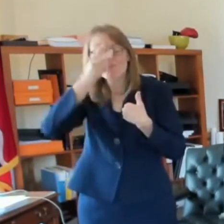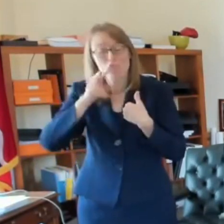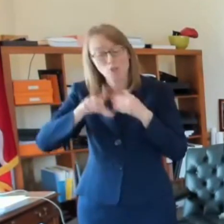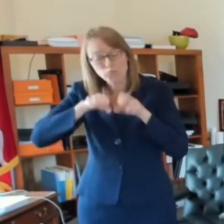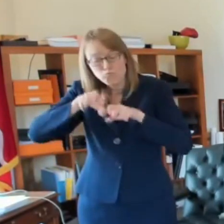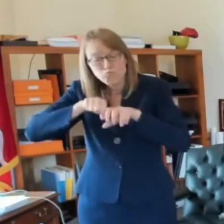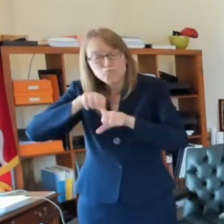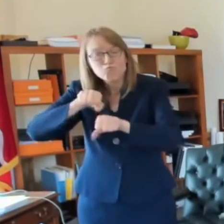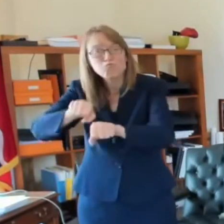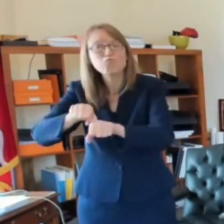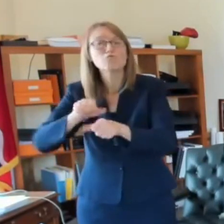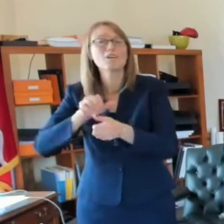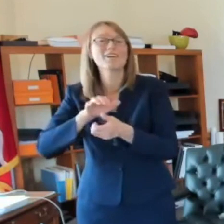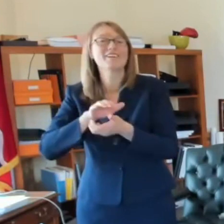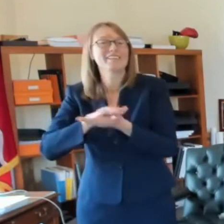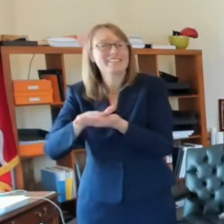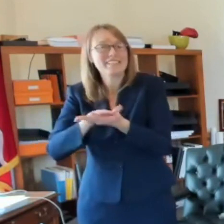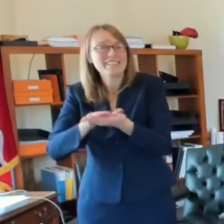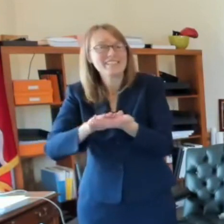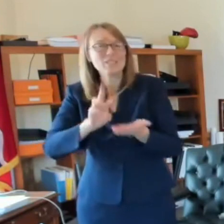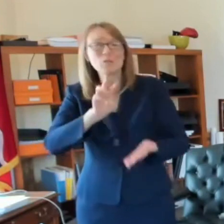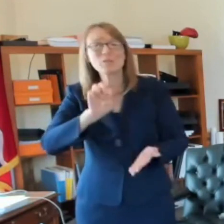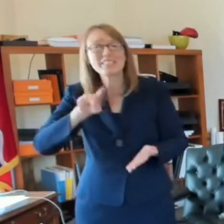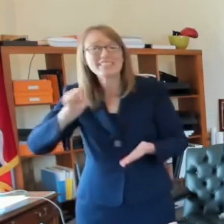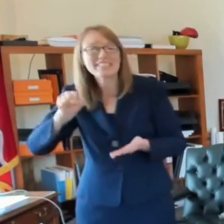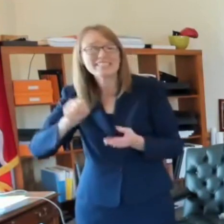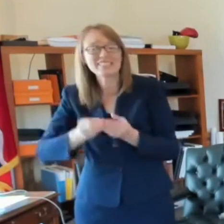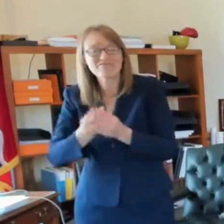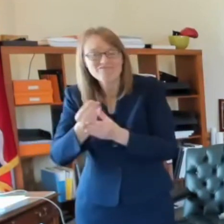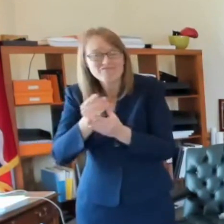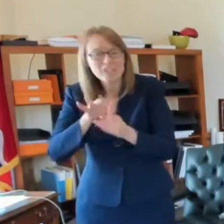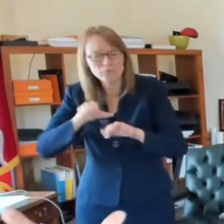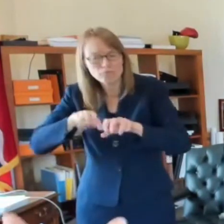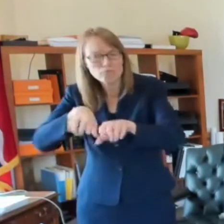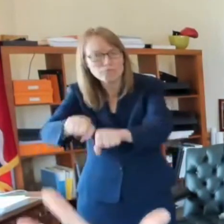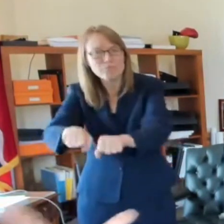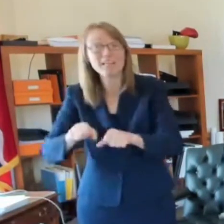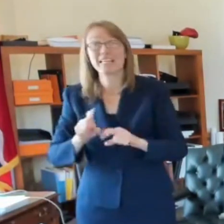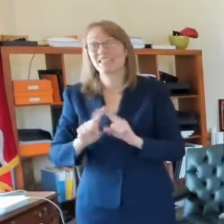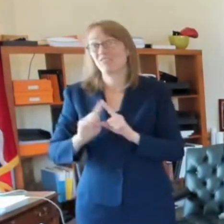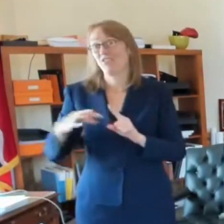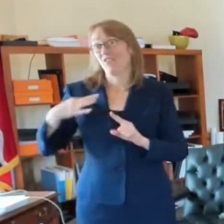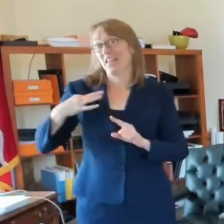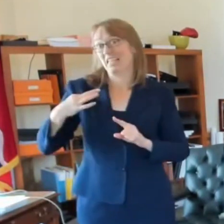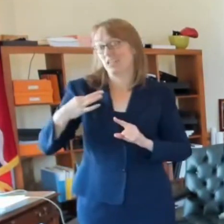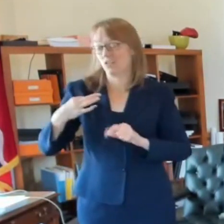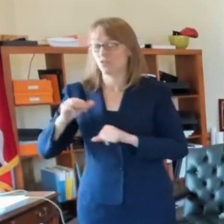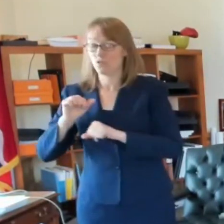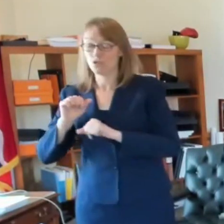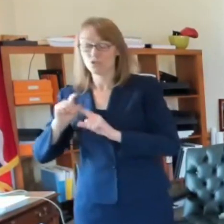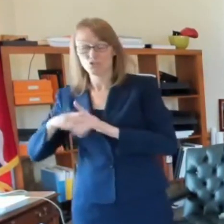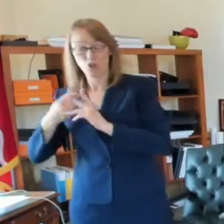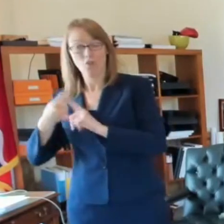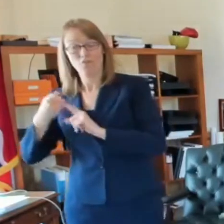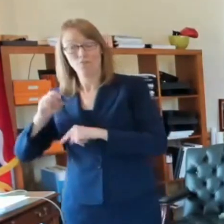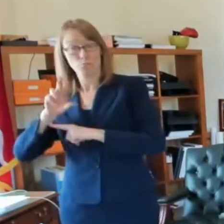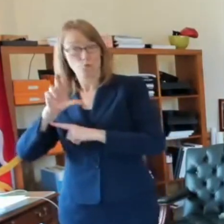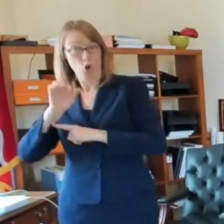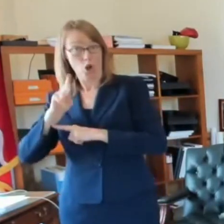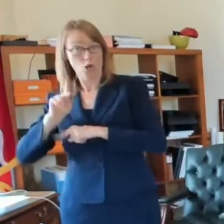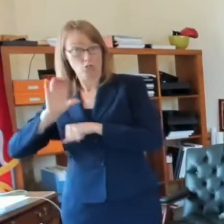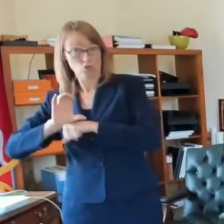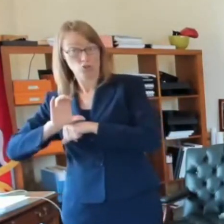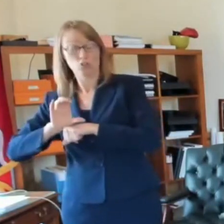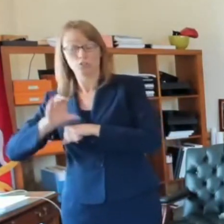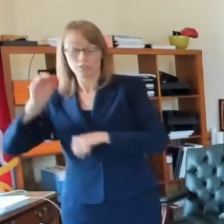lots. We had hundreds of volunteers there that started at the Rock Church and cleaned Grand all the way up front with